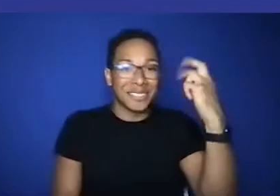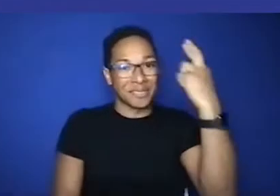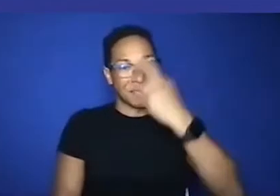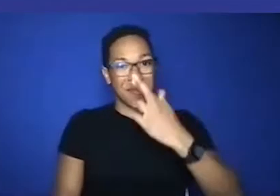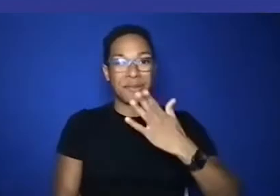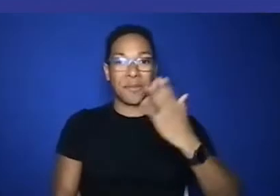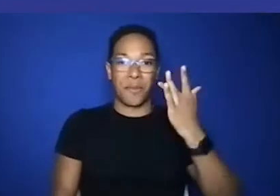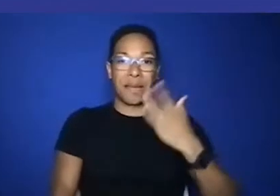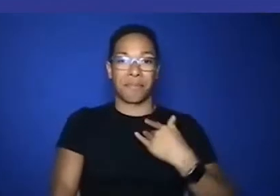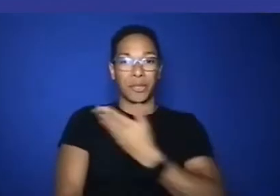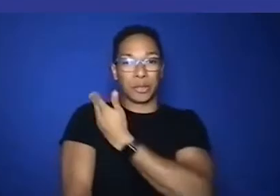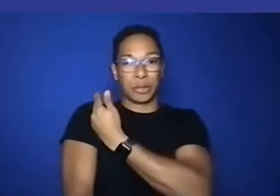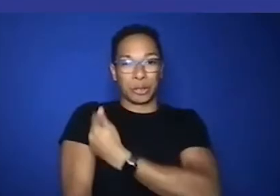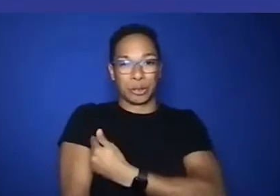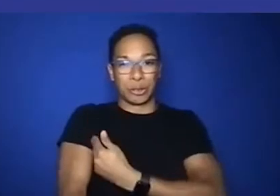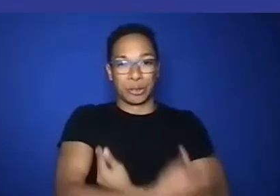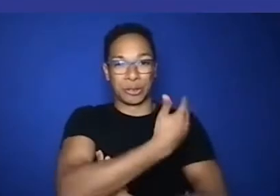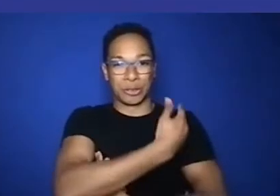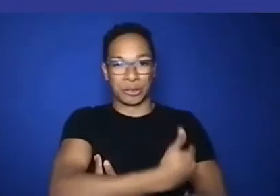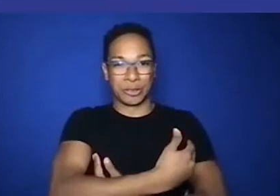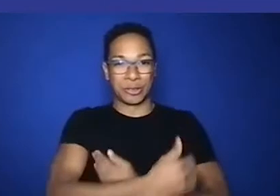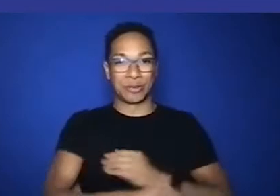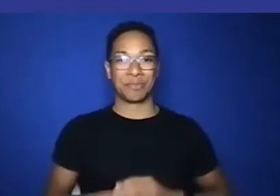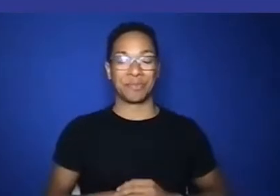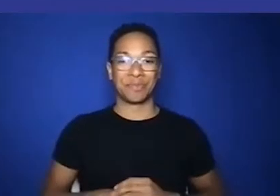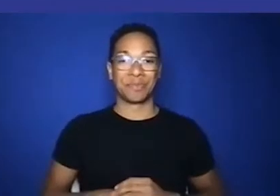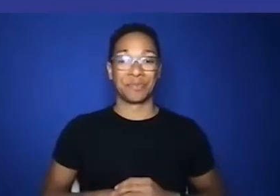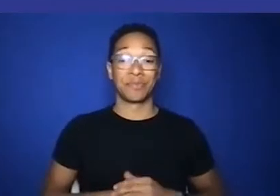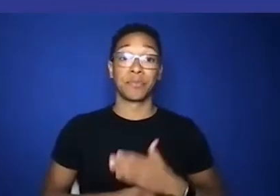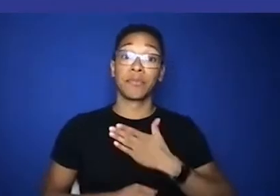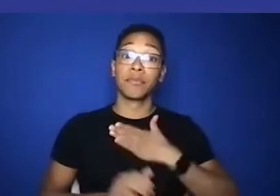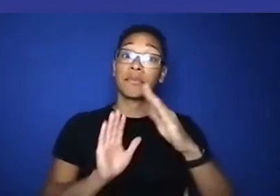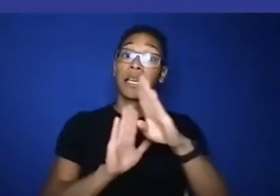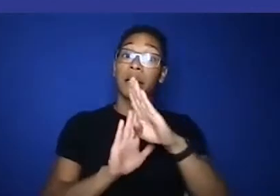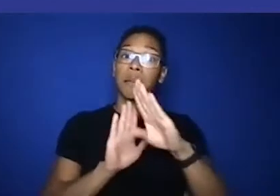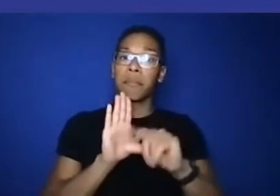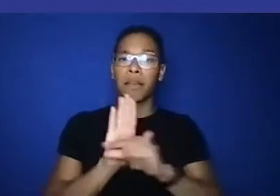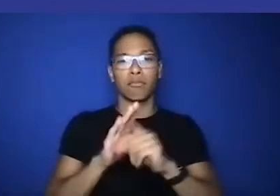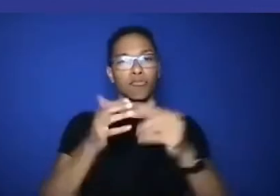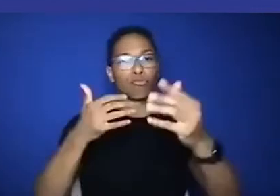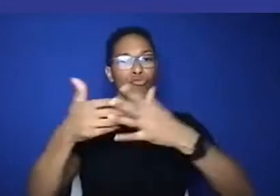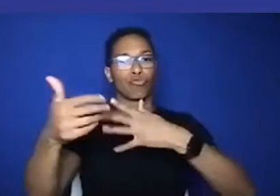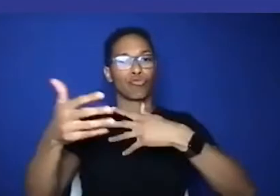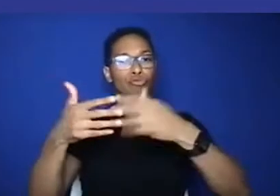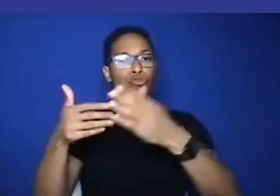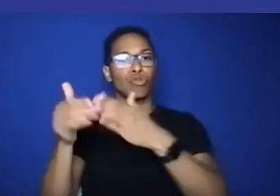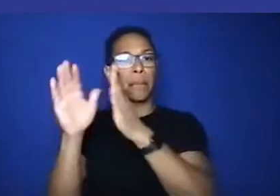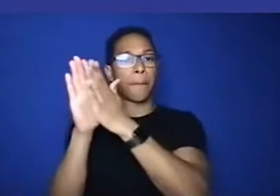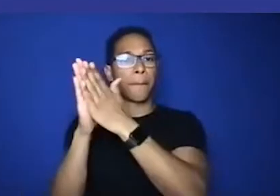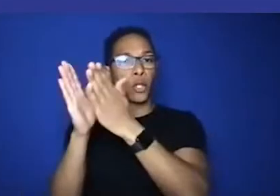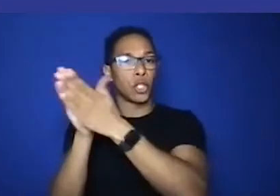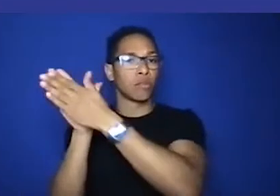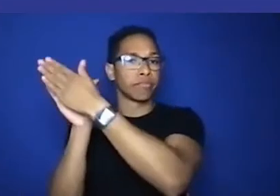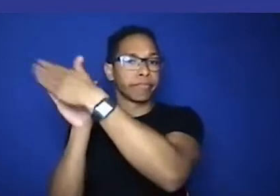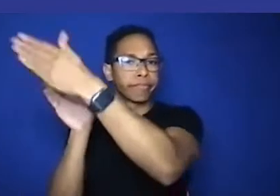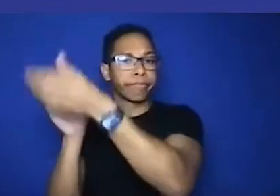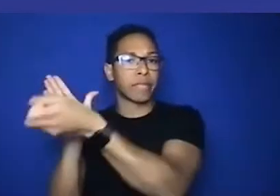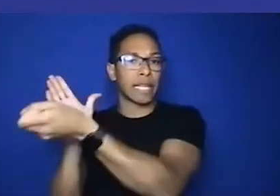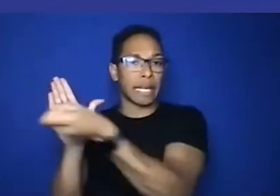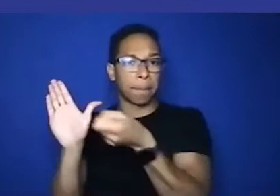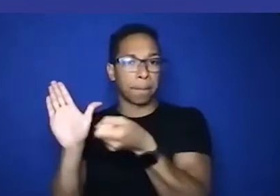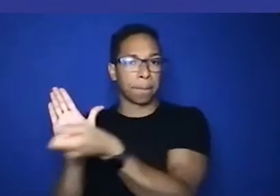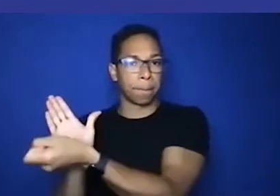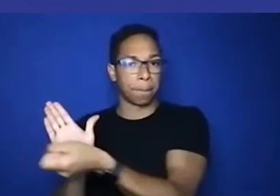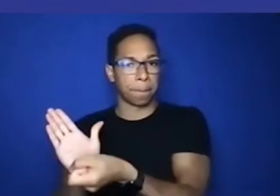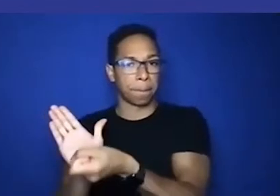neck. My background is a grey filing cabinet with books behind me.